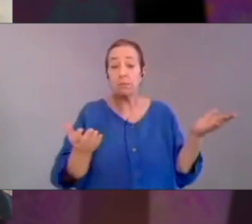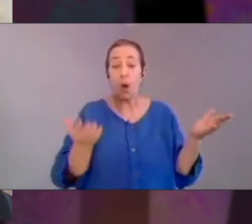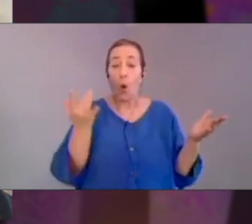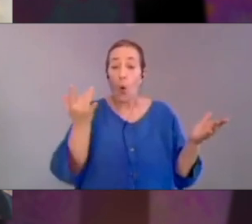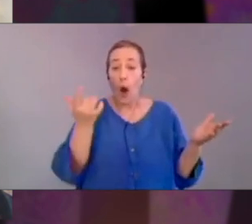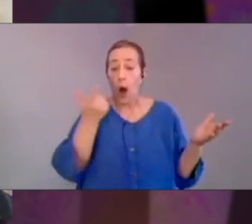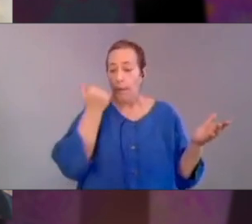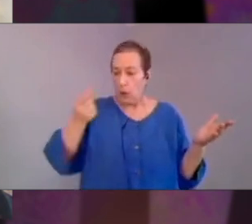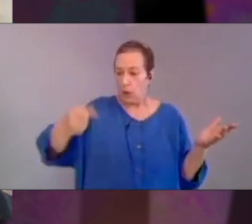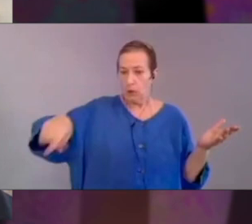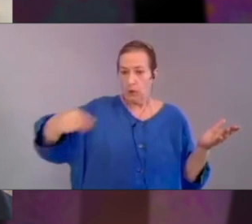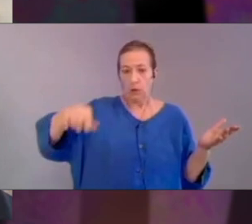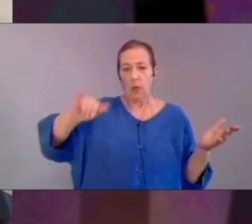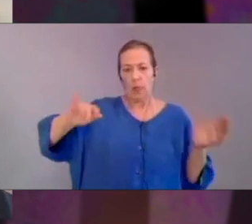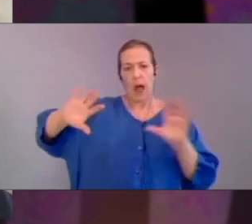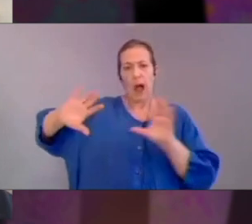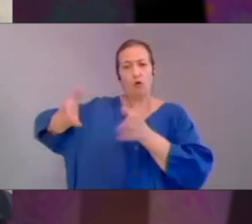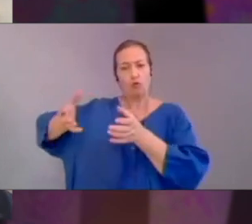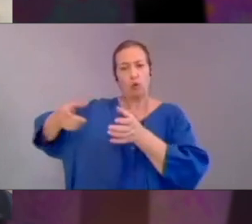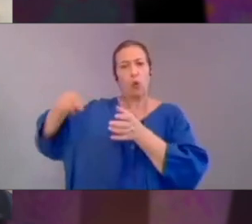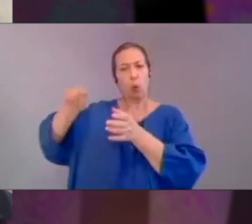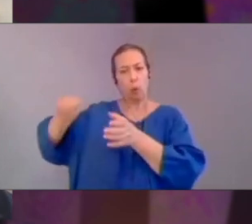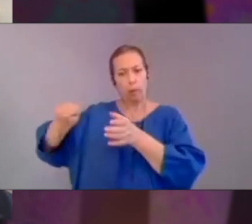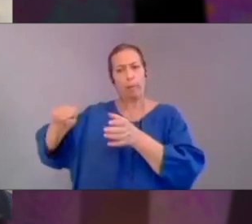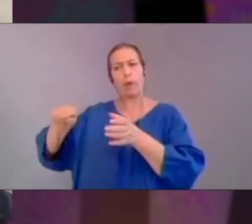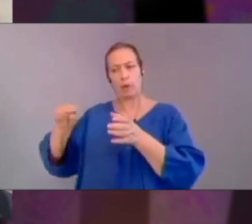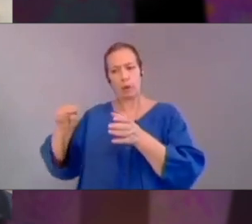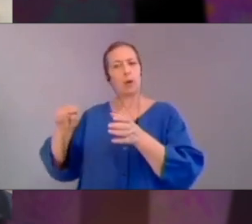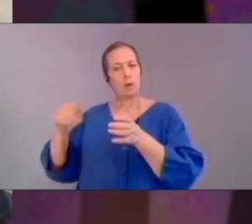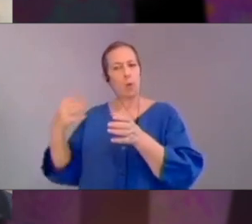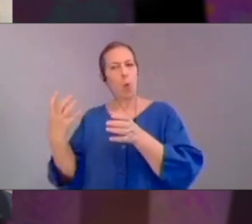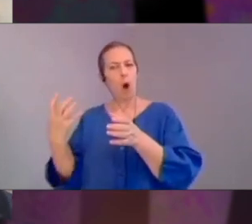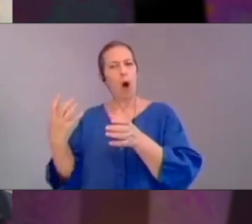was working with, what media best suited what we were doing.